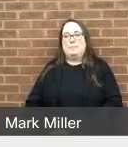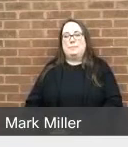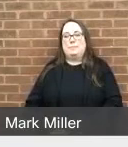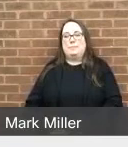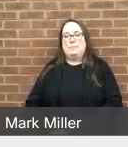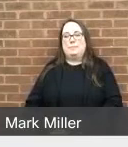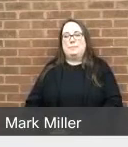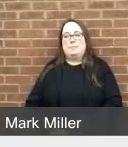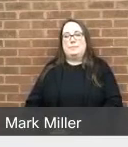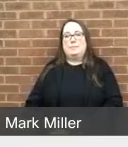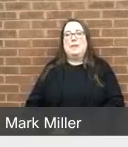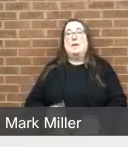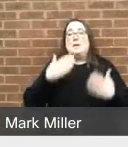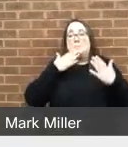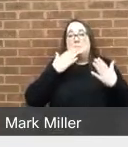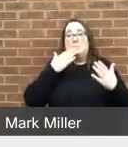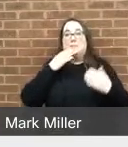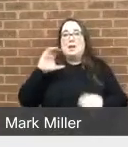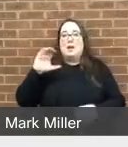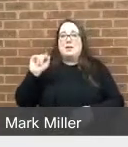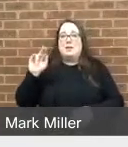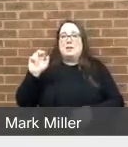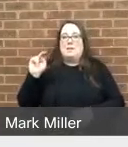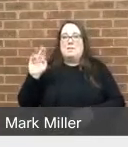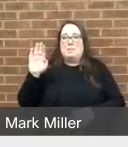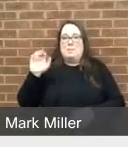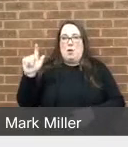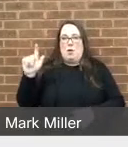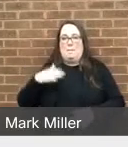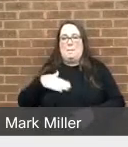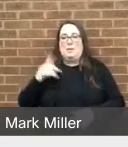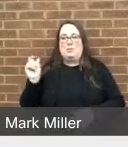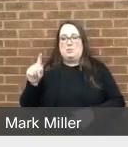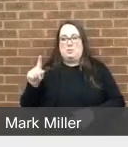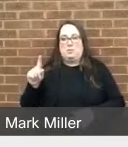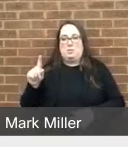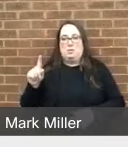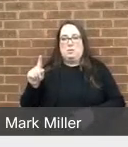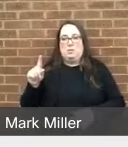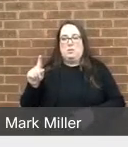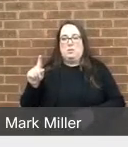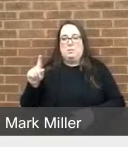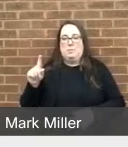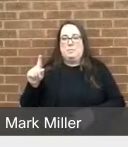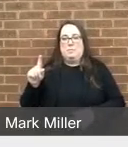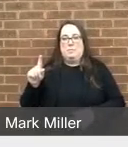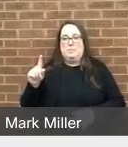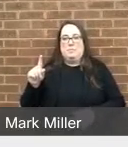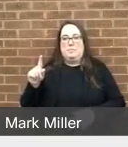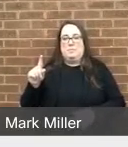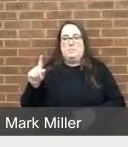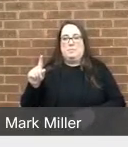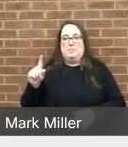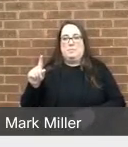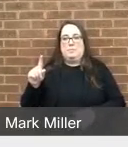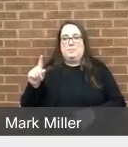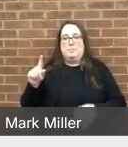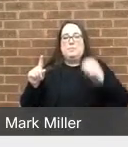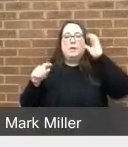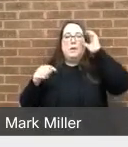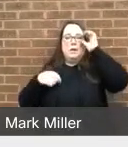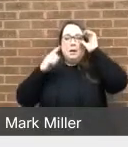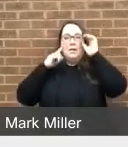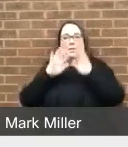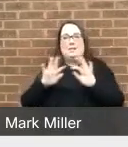Ball. Yeah, and my question is, I think it's very impressive for your community,